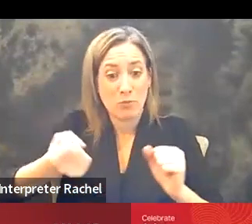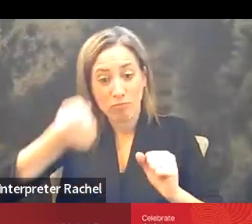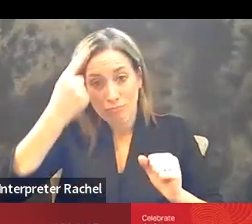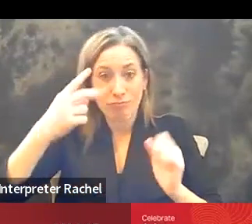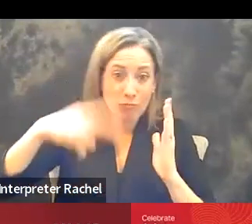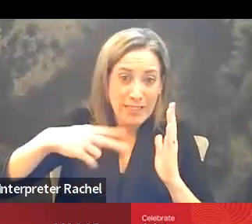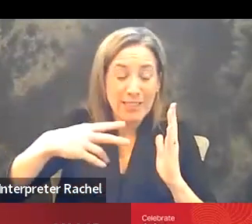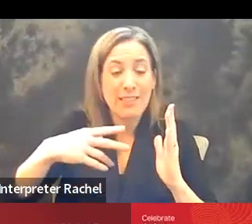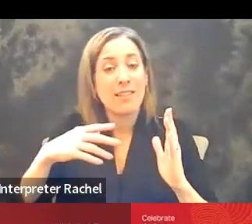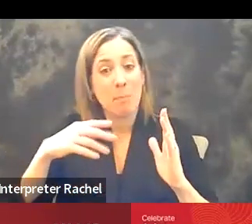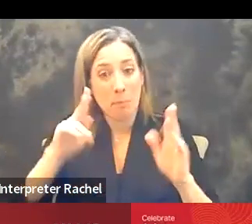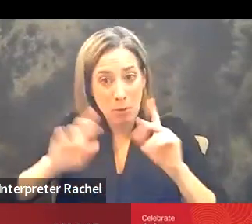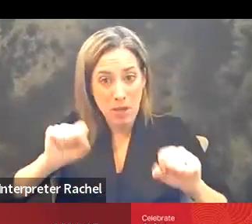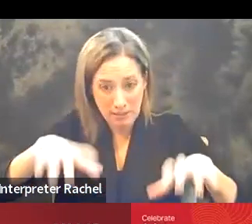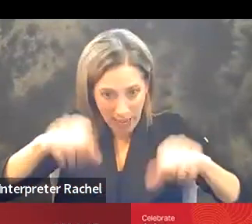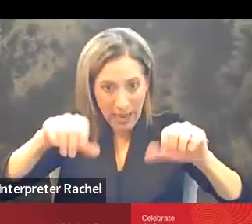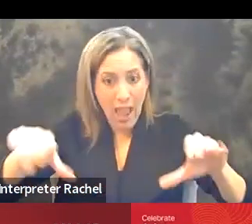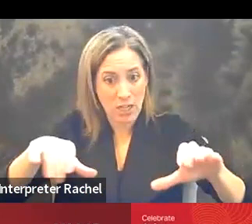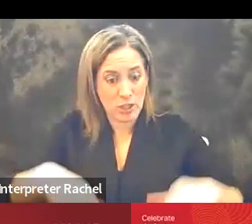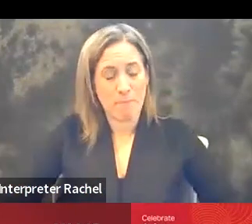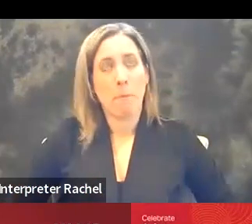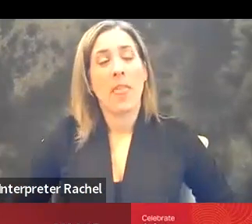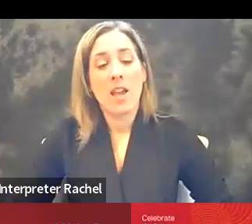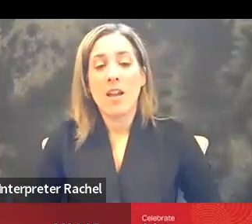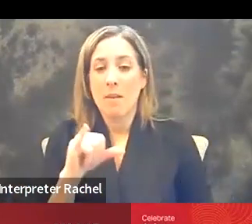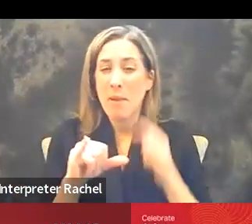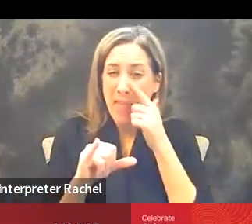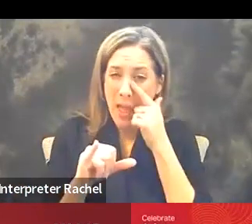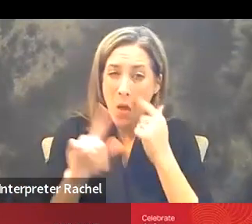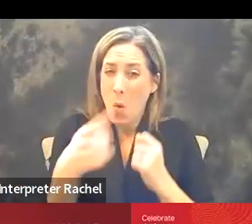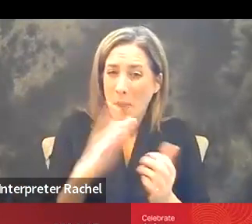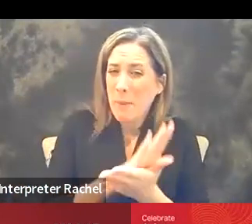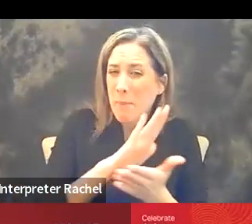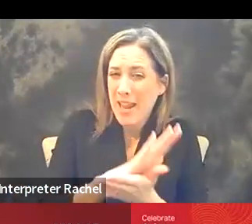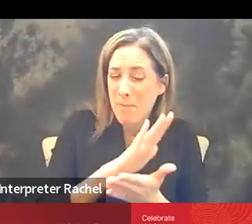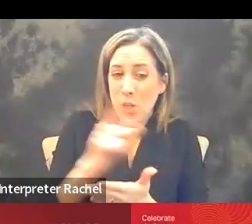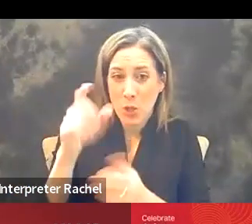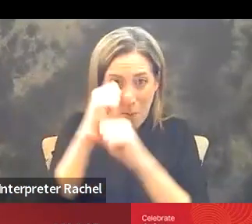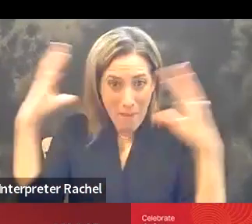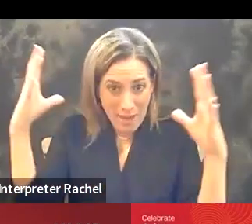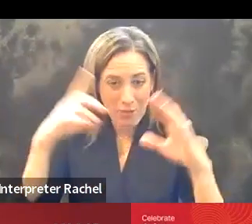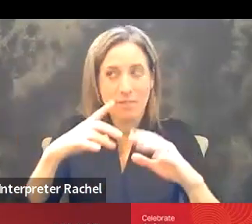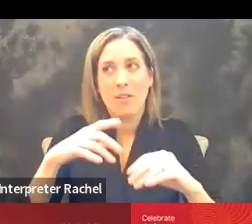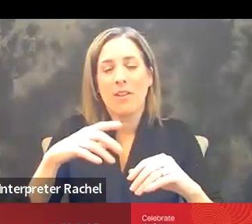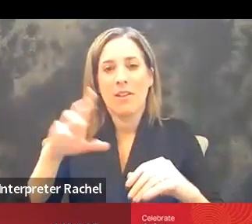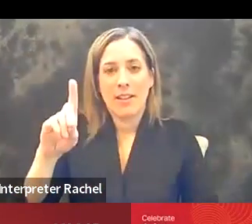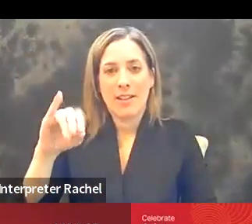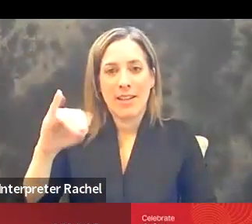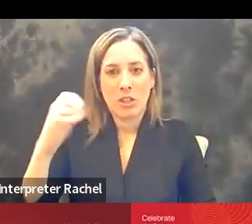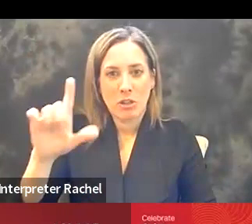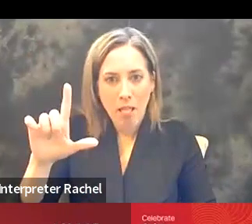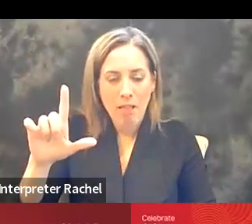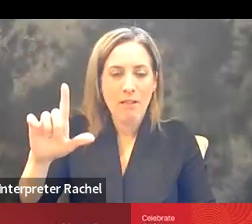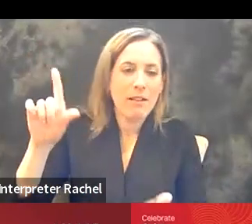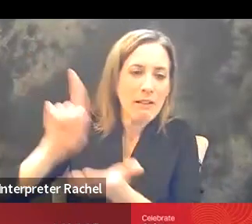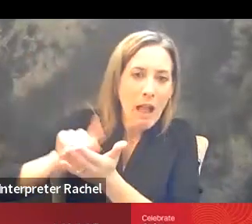actionable. But then that's just paper, right? So you can imagine the other hands, you know, digital designers and folks that